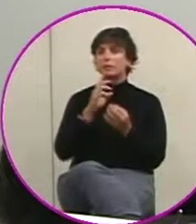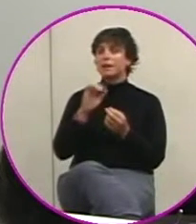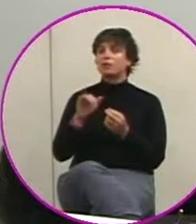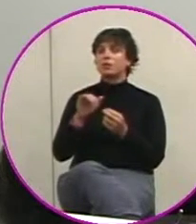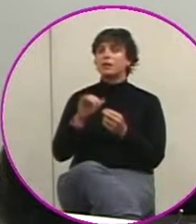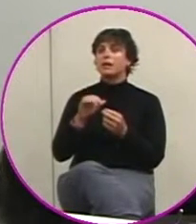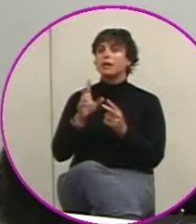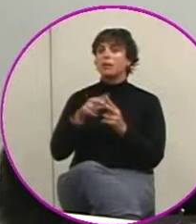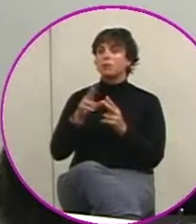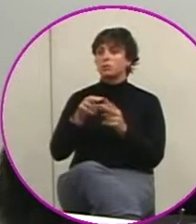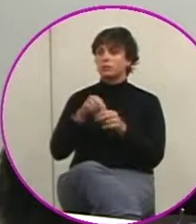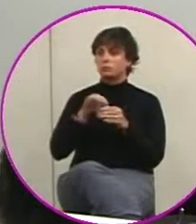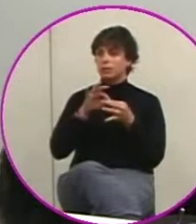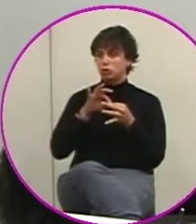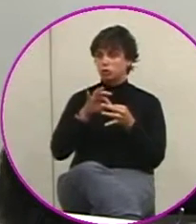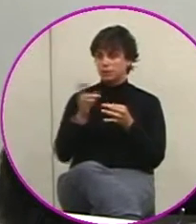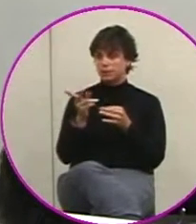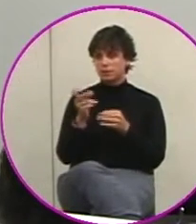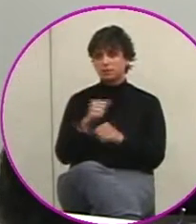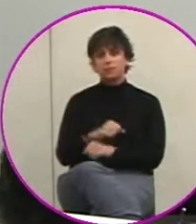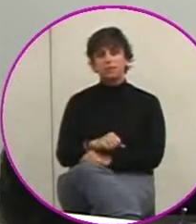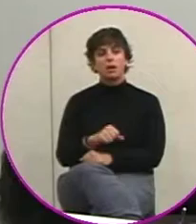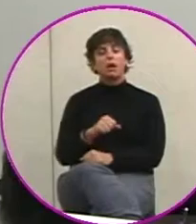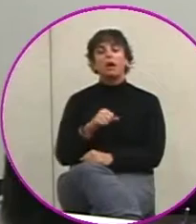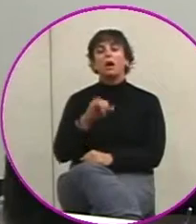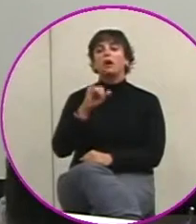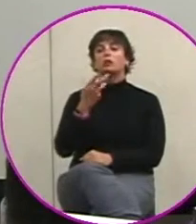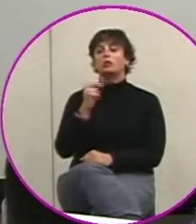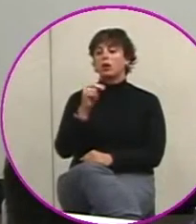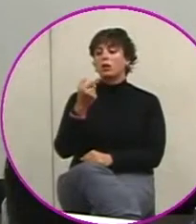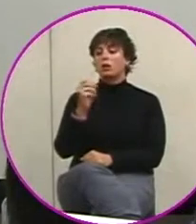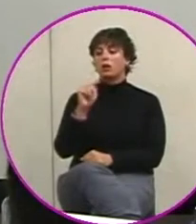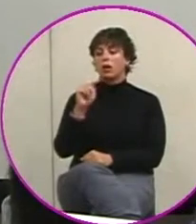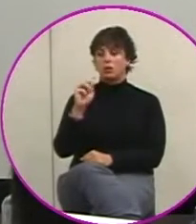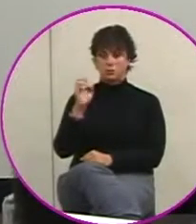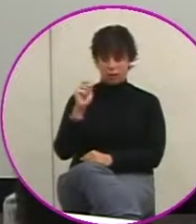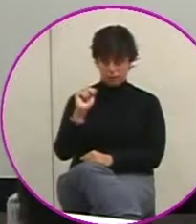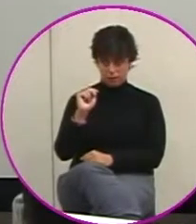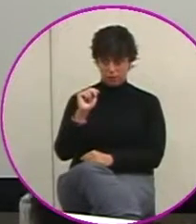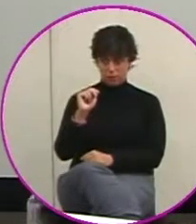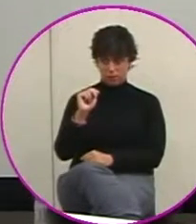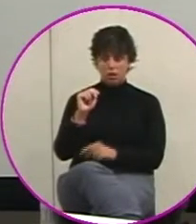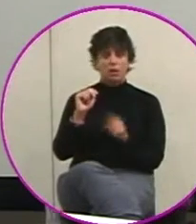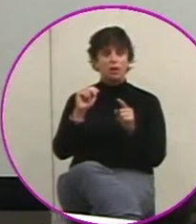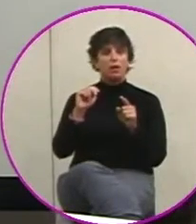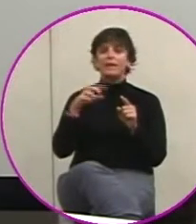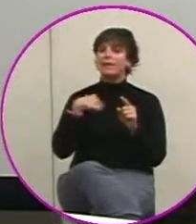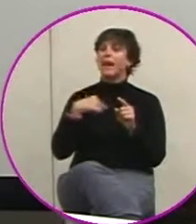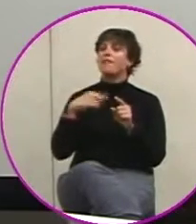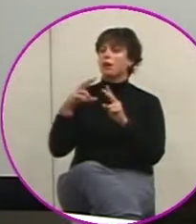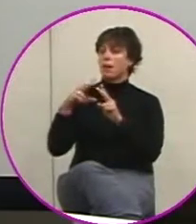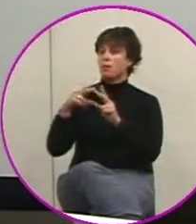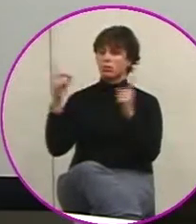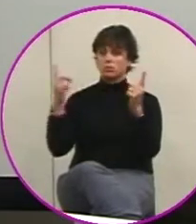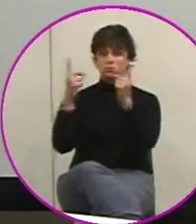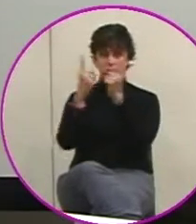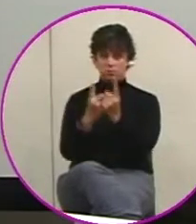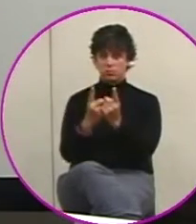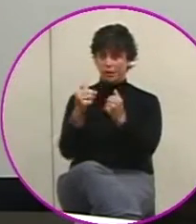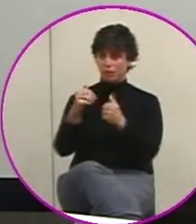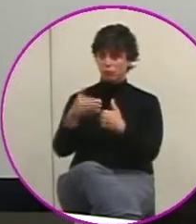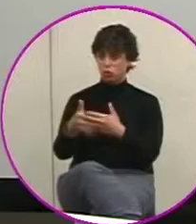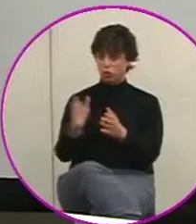in relationships. And John Gottman is able to put a couple together in a room for 15